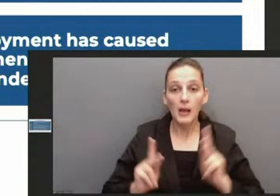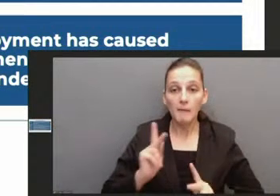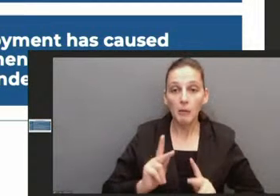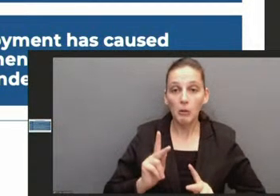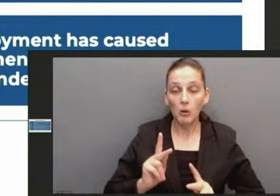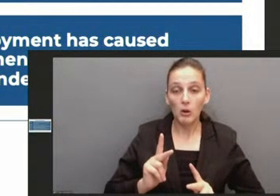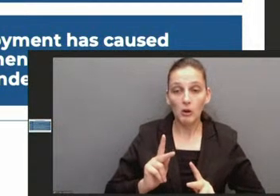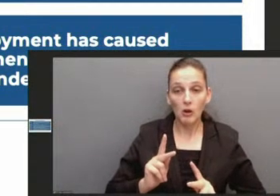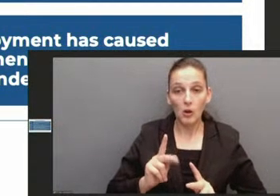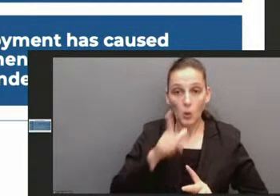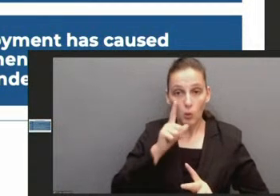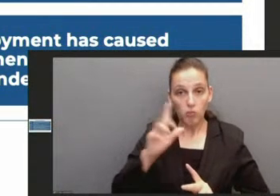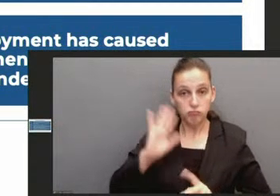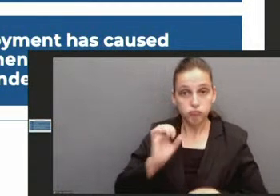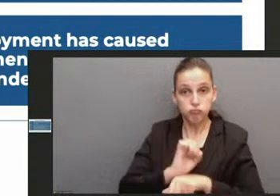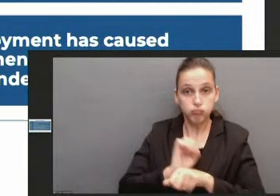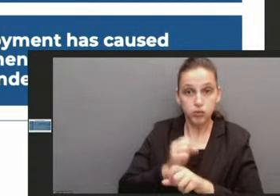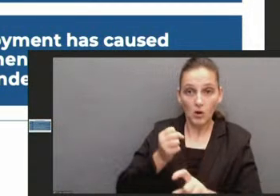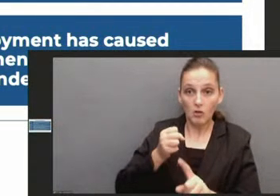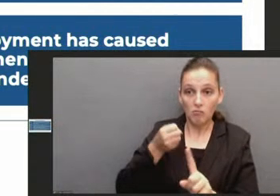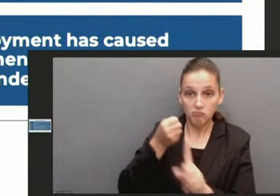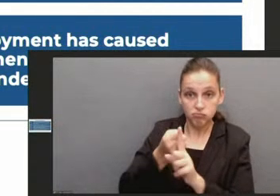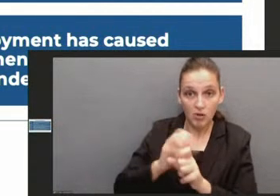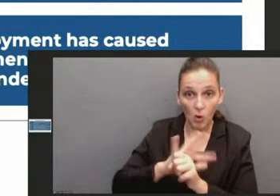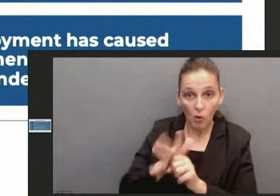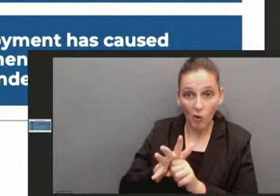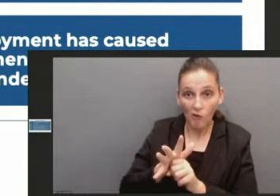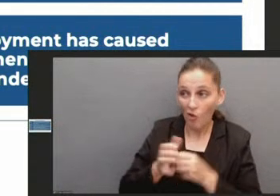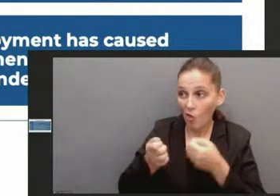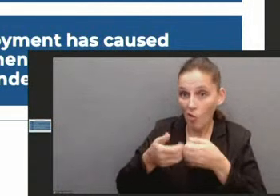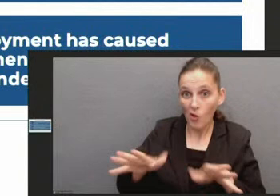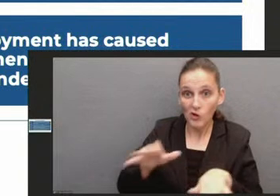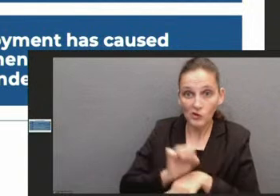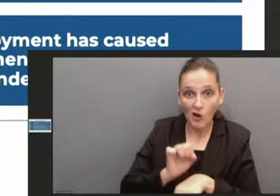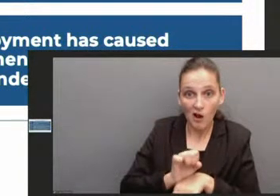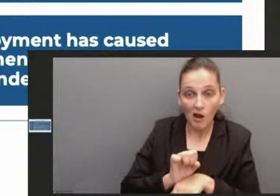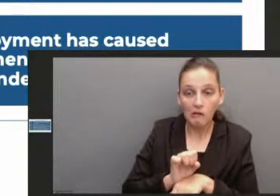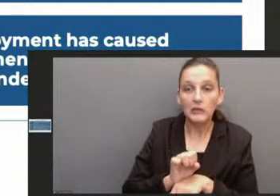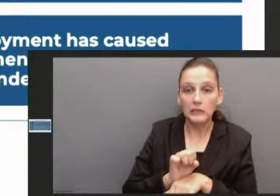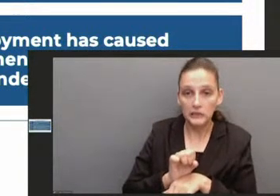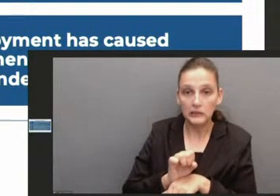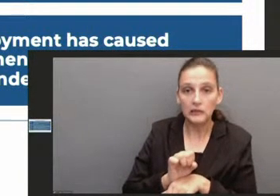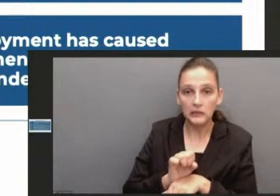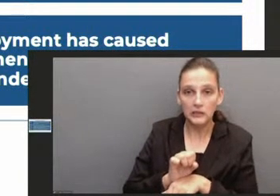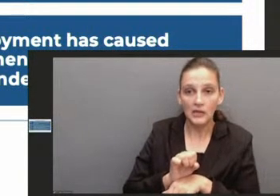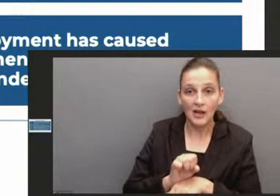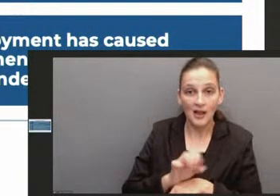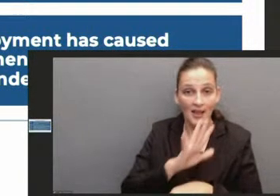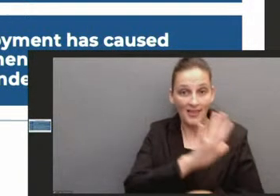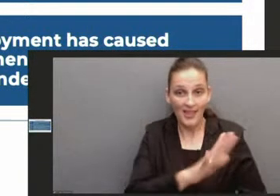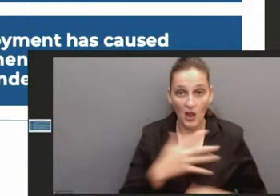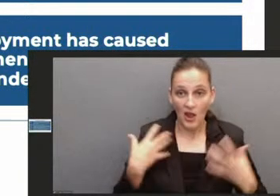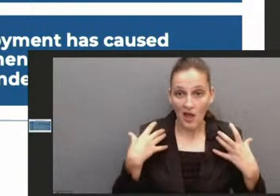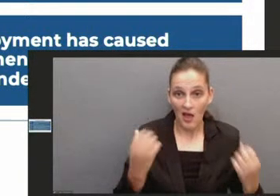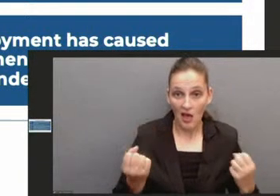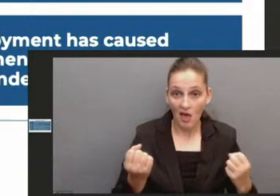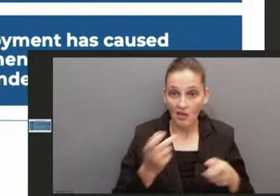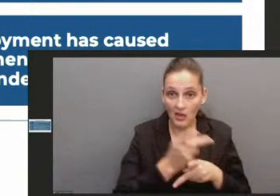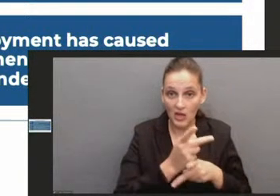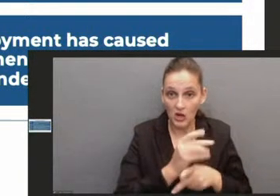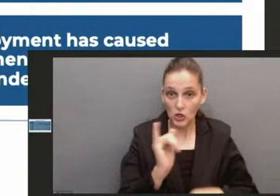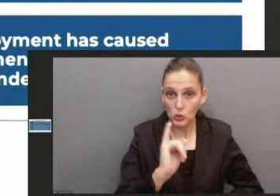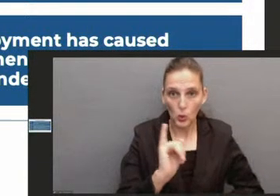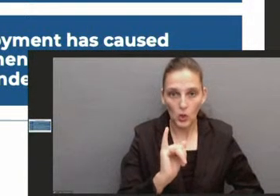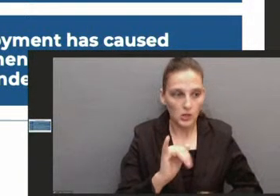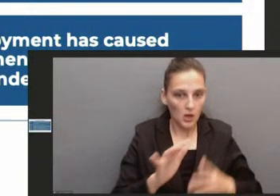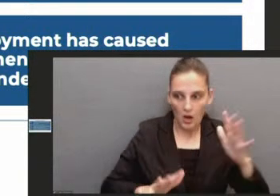the pandemic or ended up at best being transitioned in healthcare coverage, creating confusion, and at worst